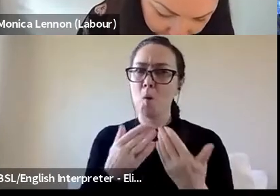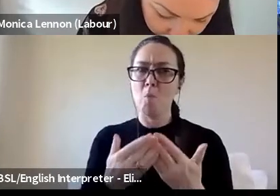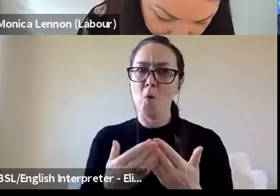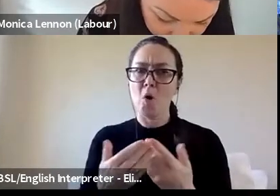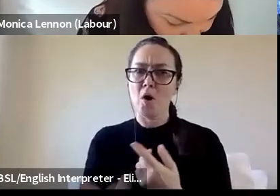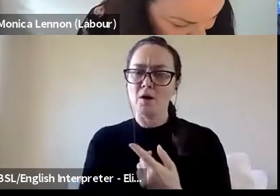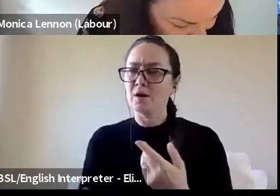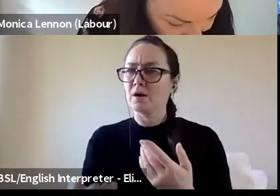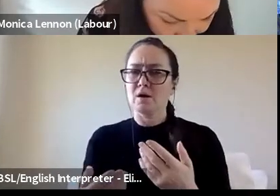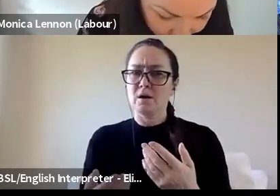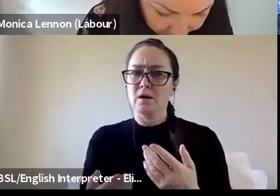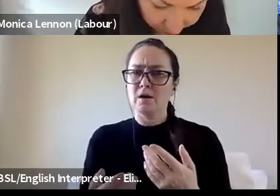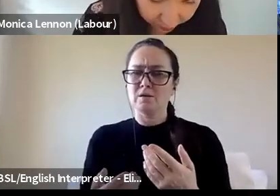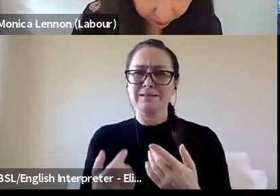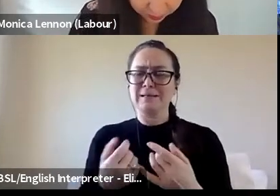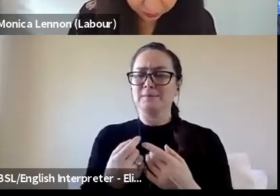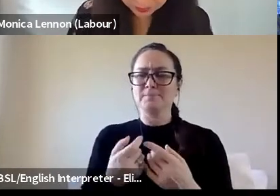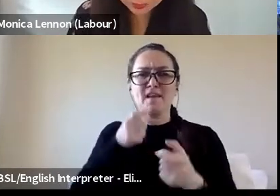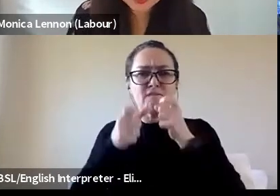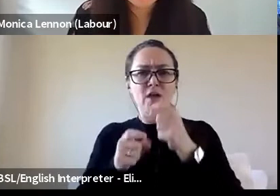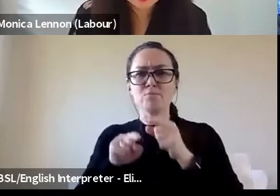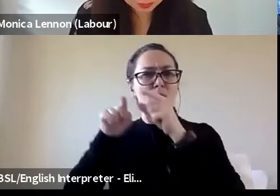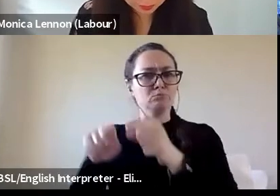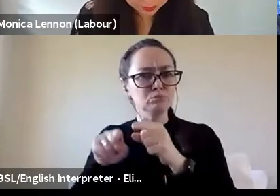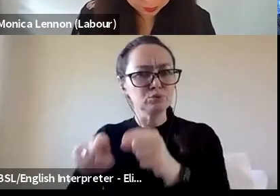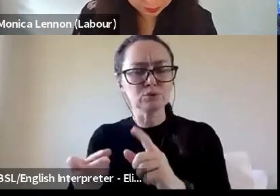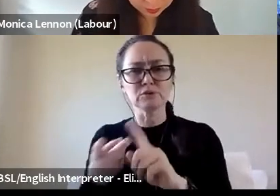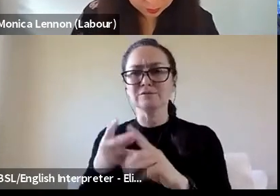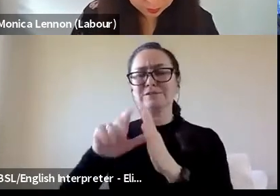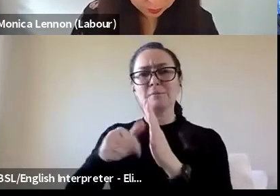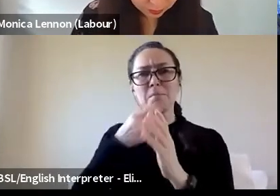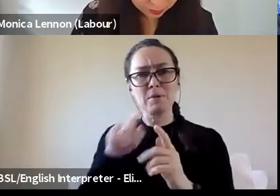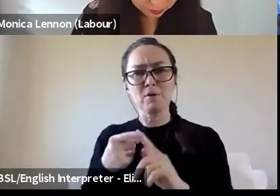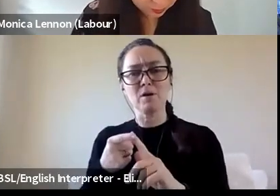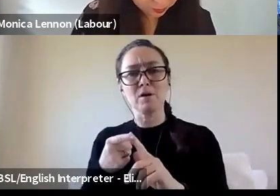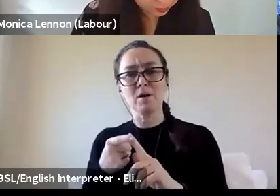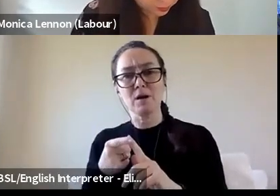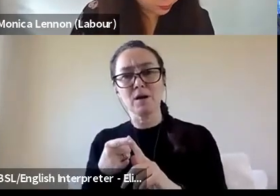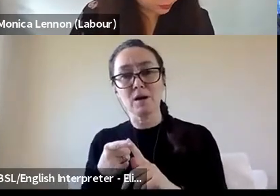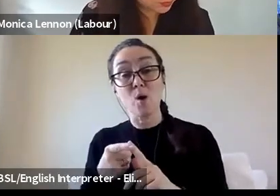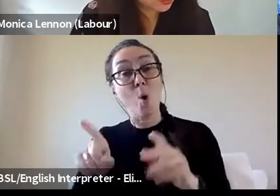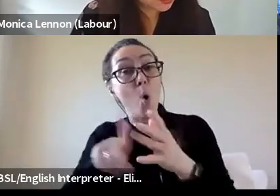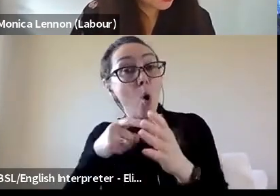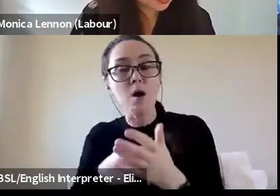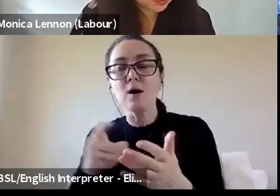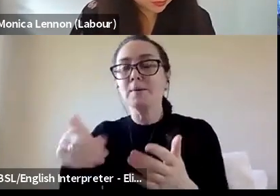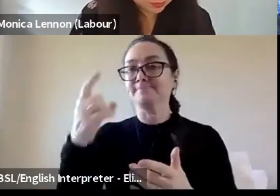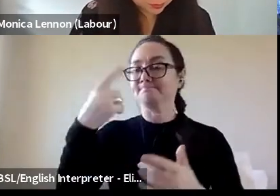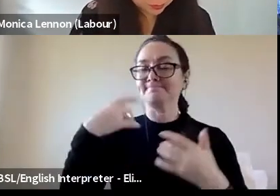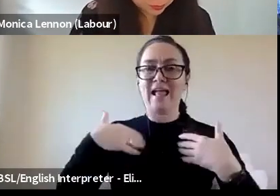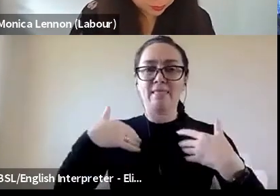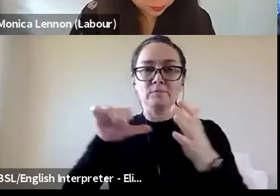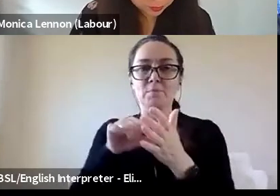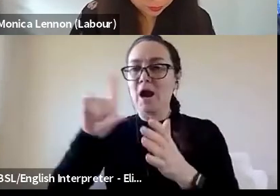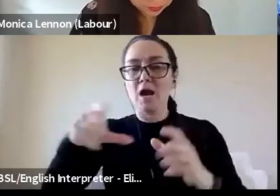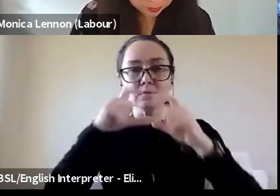post-COVID. Reports of verbal abuse growing, particularly in relation to people who, because of their condition, can't wear a mask, for instance. They can't wear a